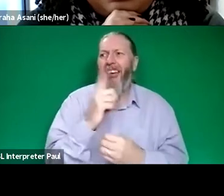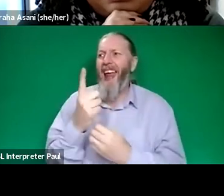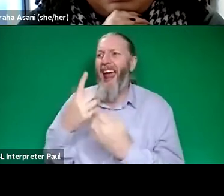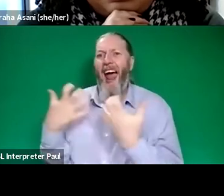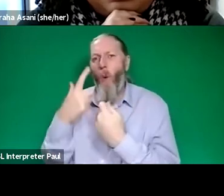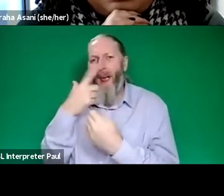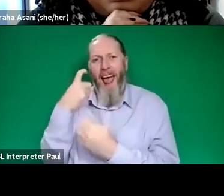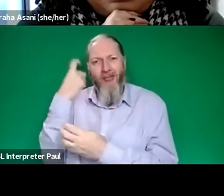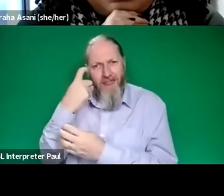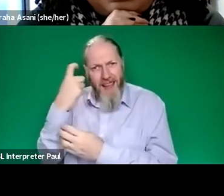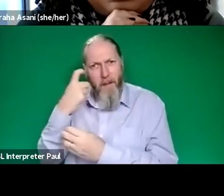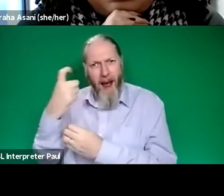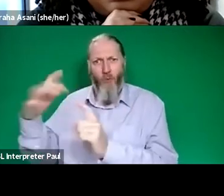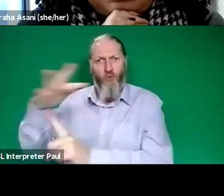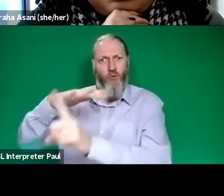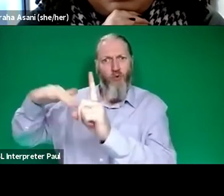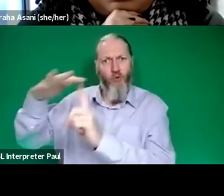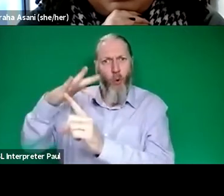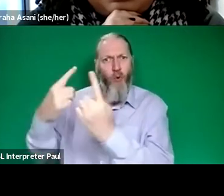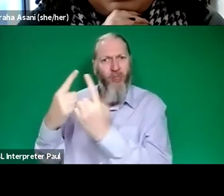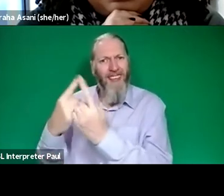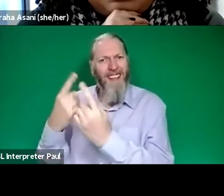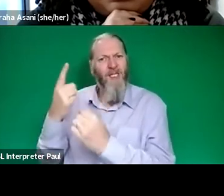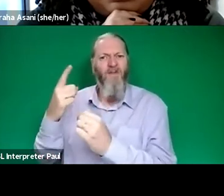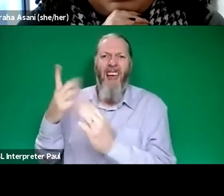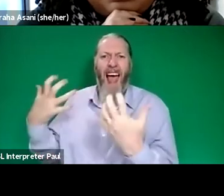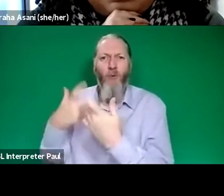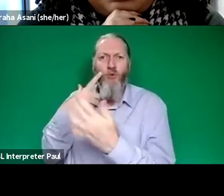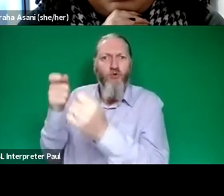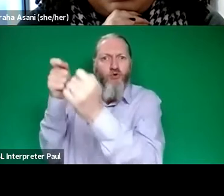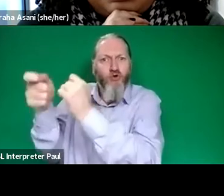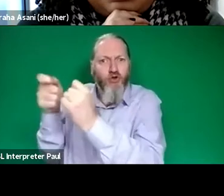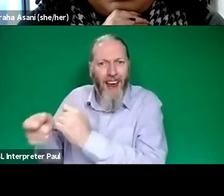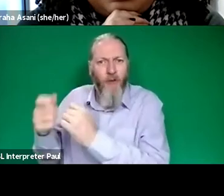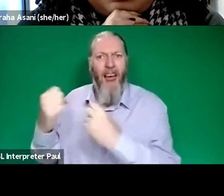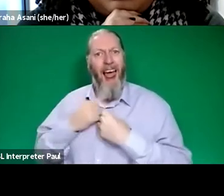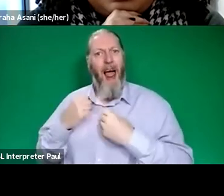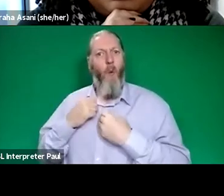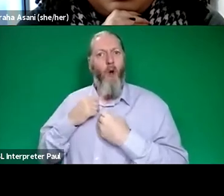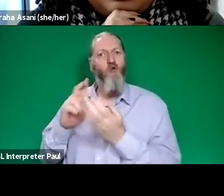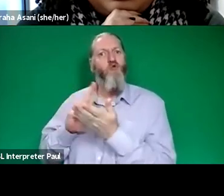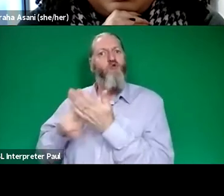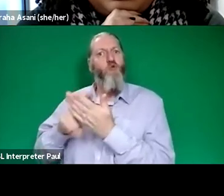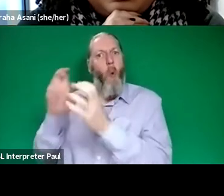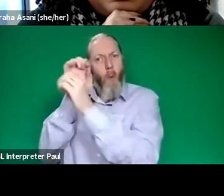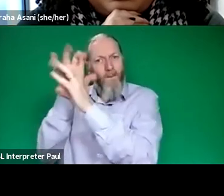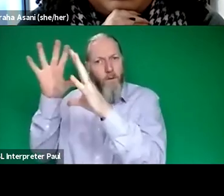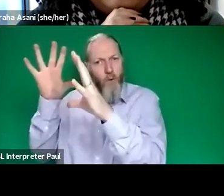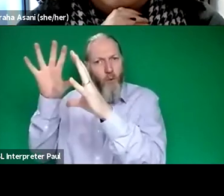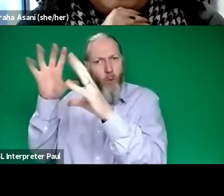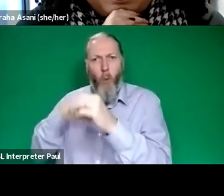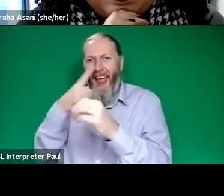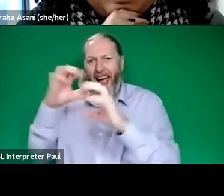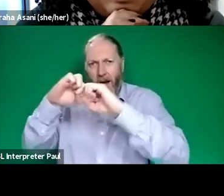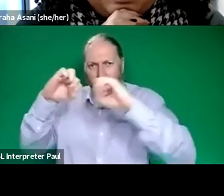engage in what is a beautiful sort of form of knowledge exchange, which is getting to the depths of criticality, getting to the depths of the sort of plethora